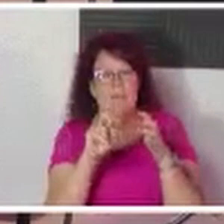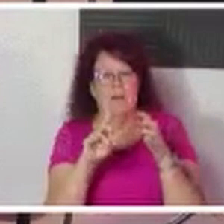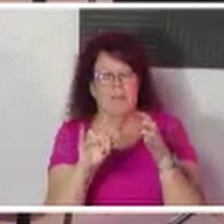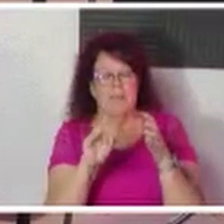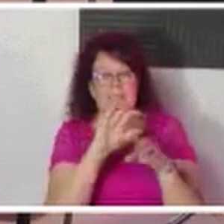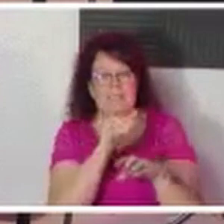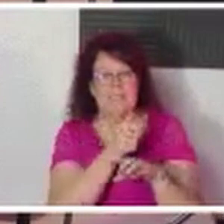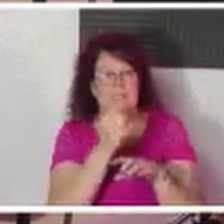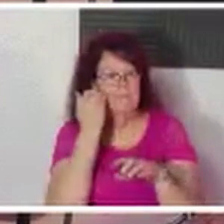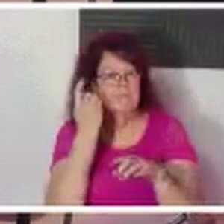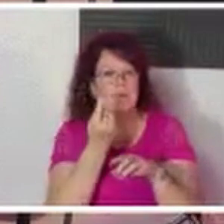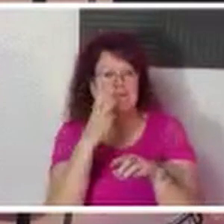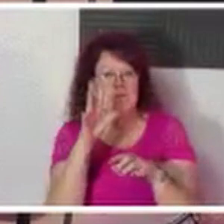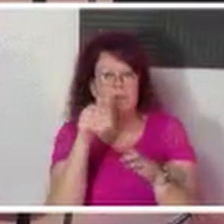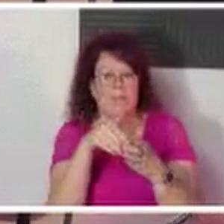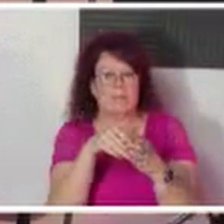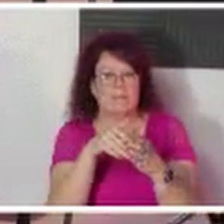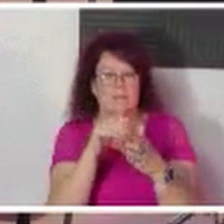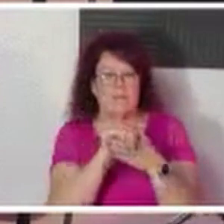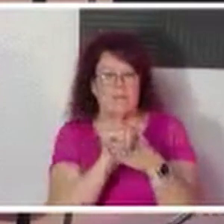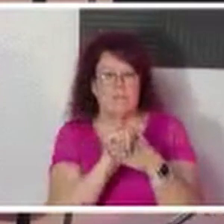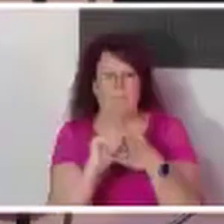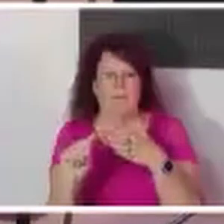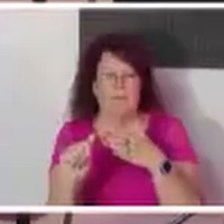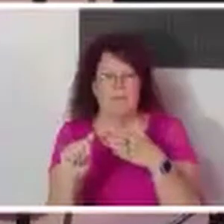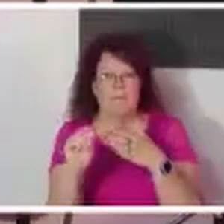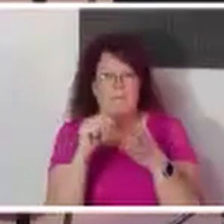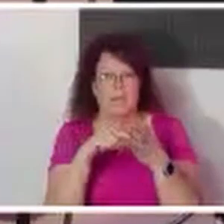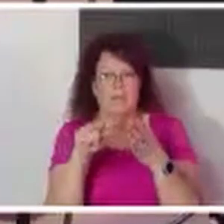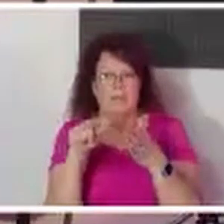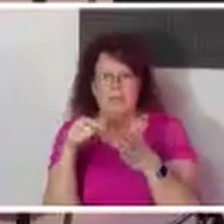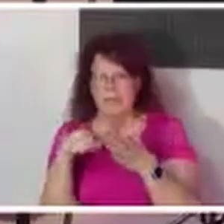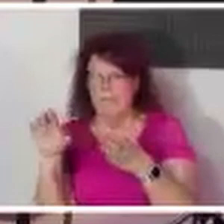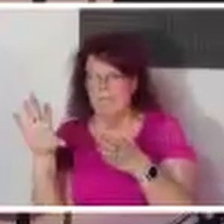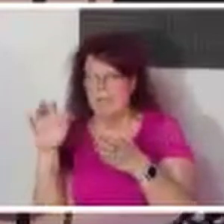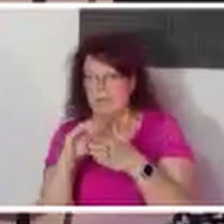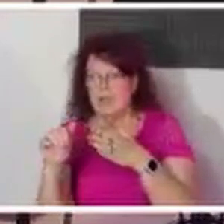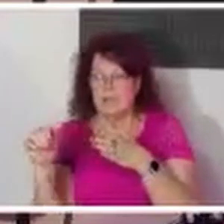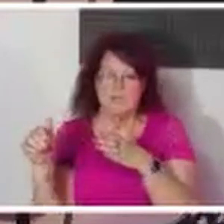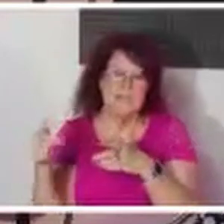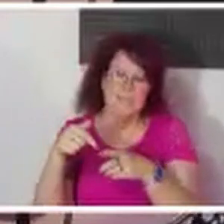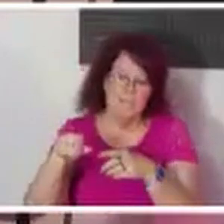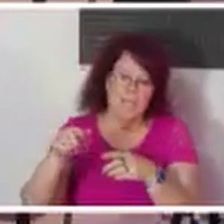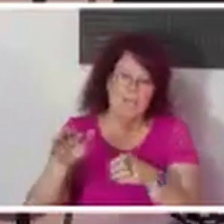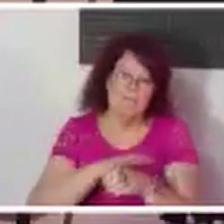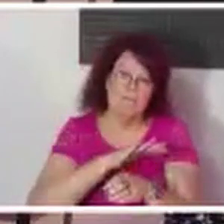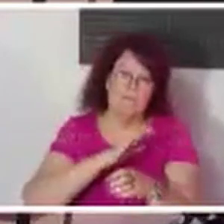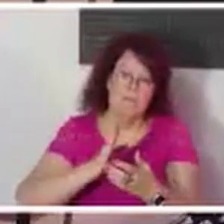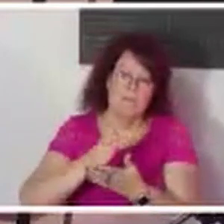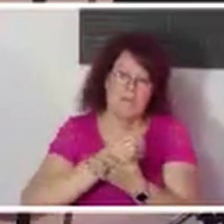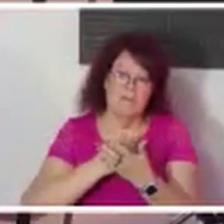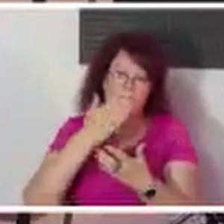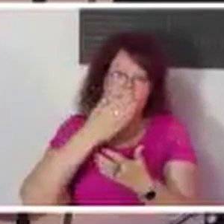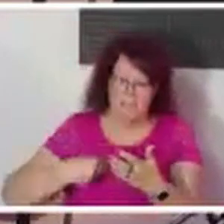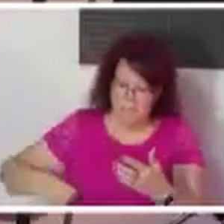someone has a $5,000 bond, for instance, you pay a bondsman $500, they will pay the entire amount up front, they pocket